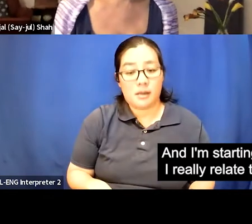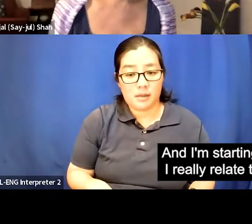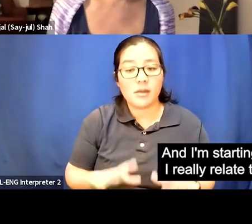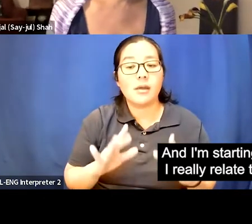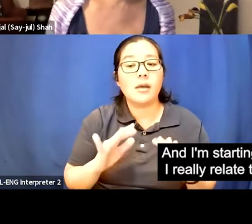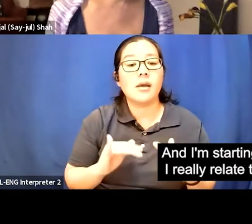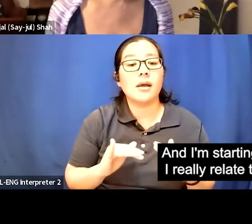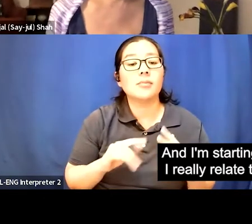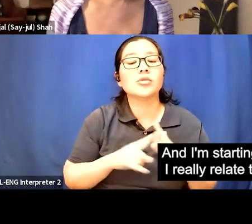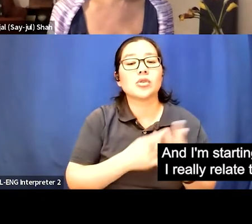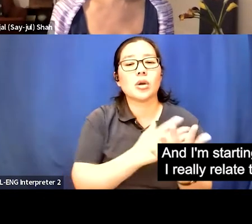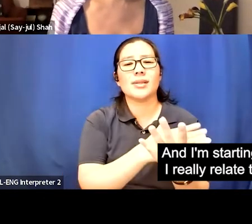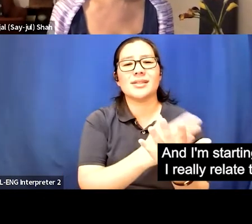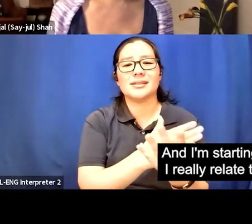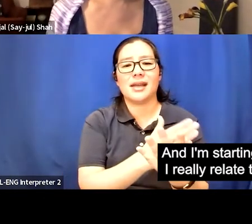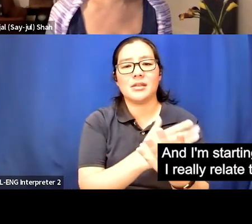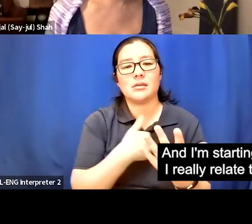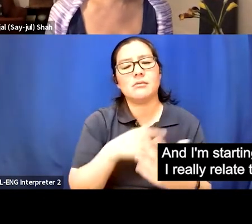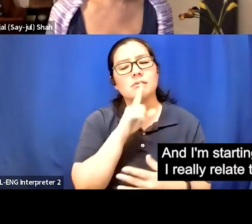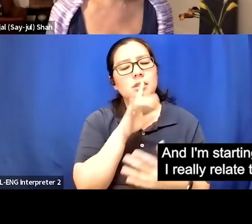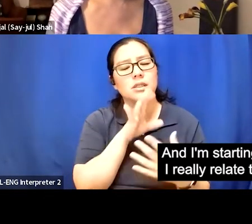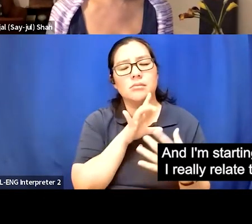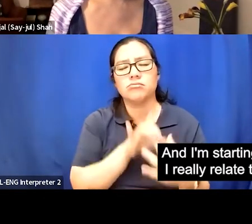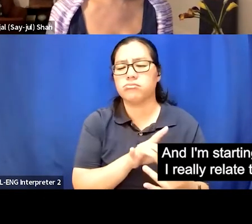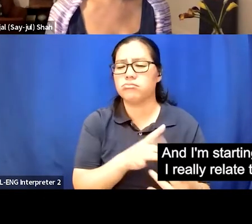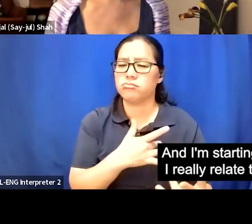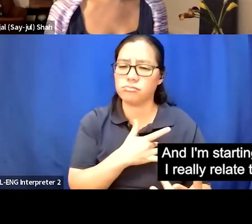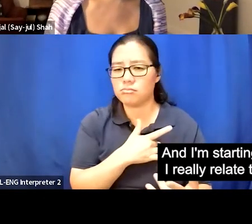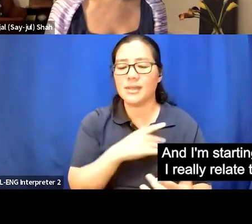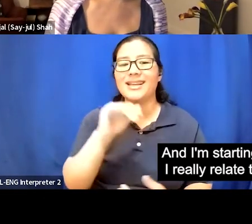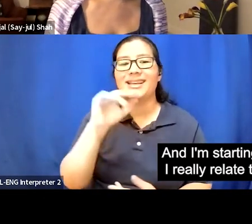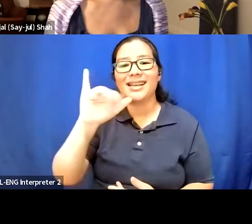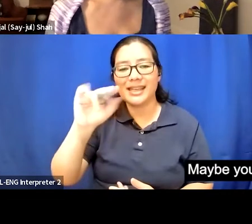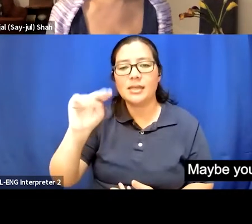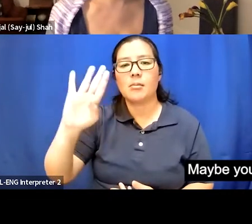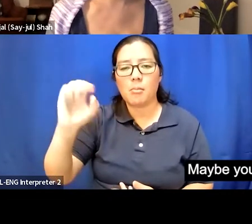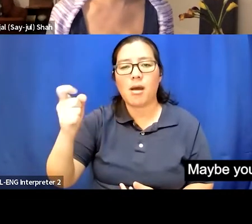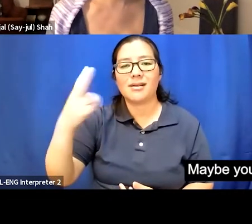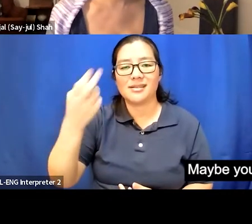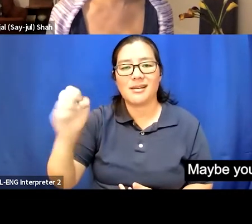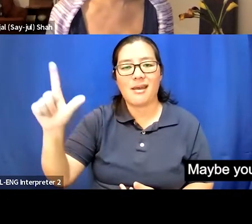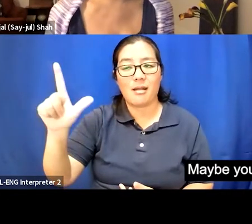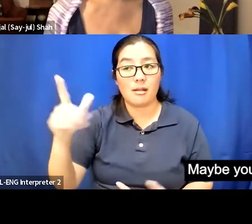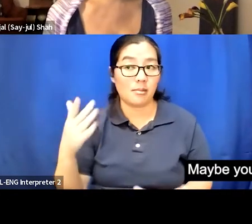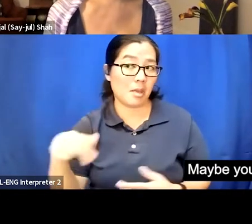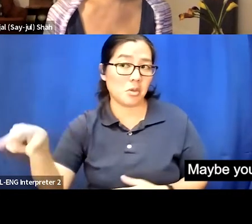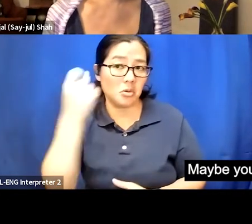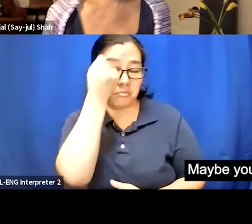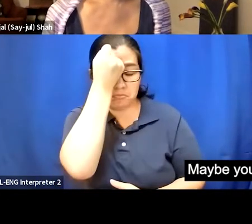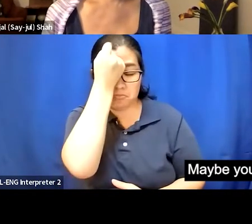section that I really relate to called Inbox Hell. Maybe you relate to it too.